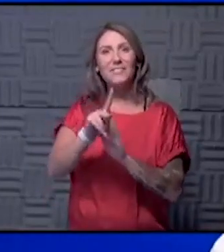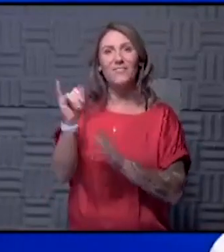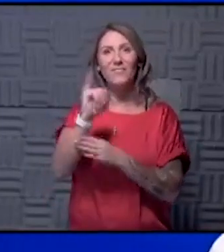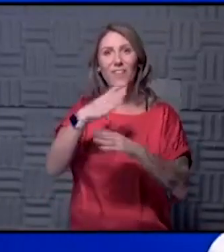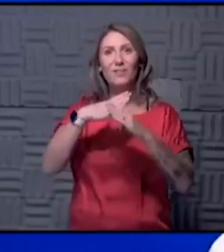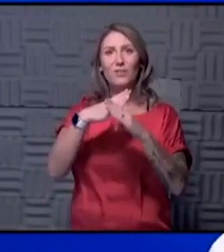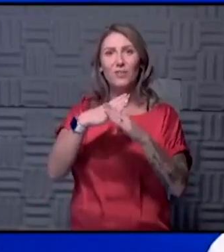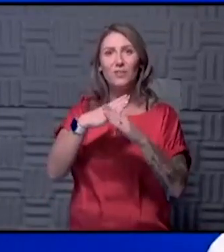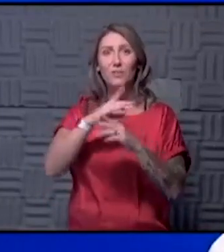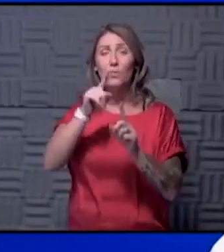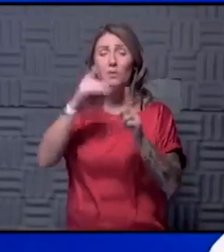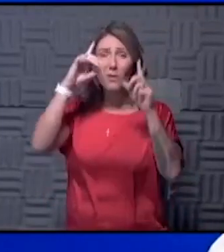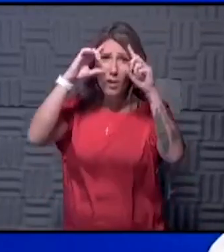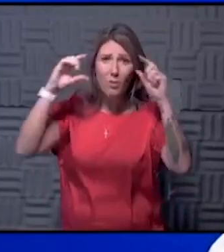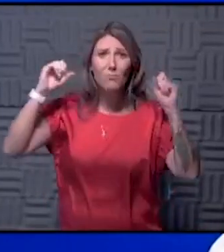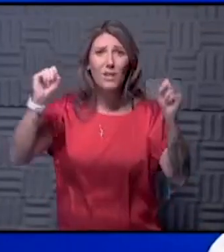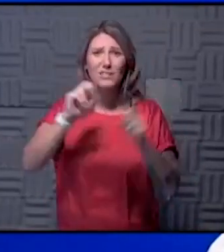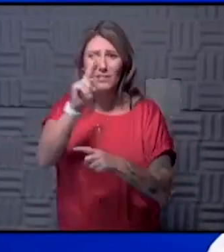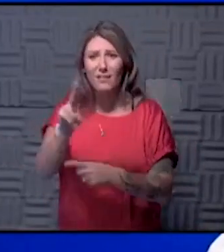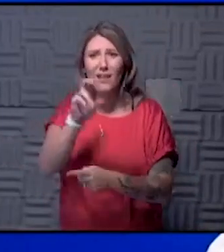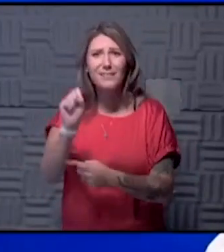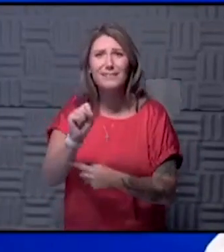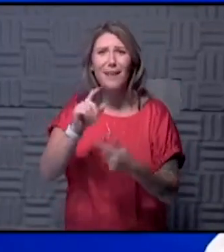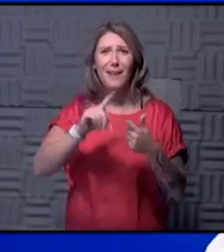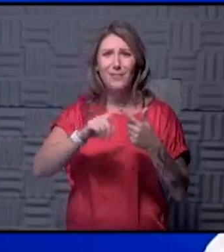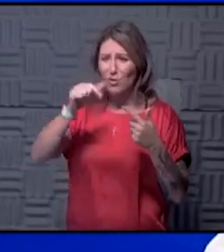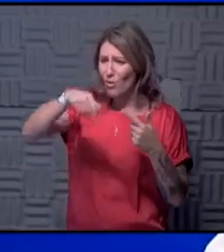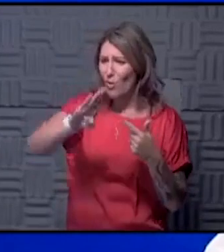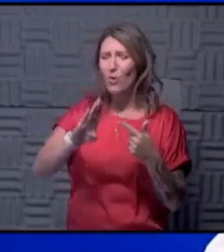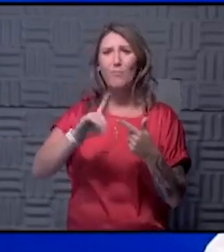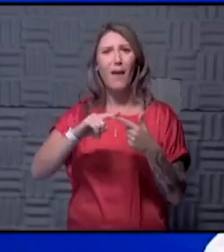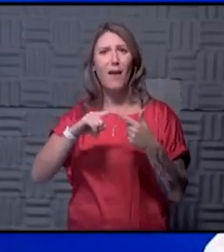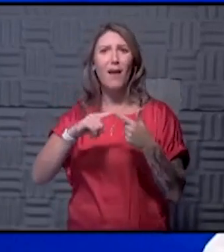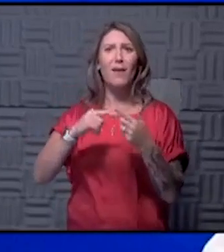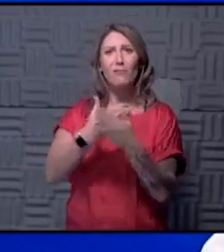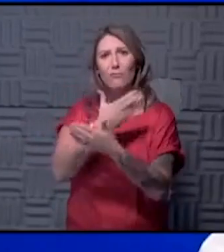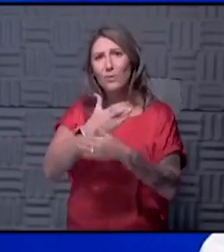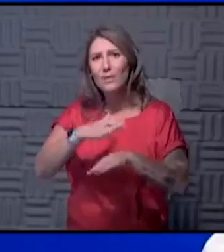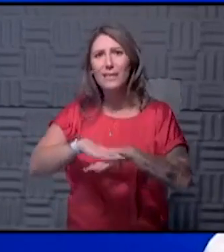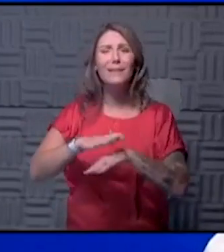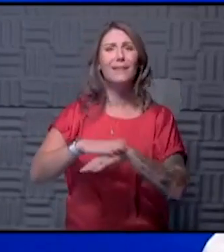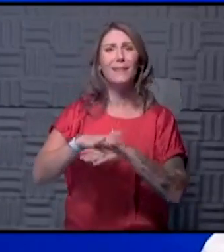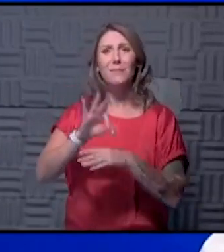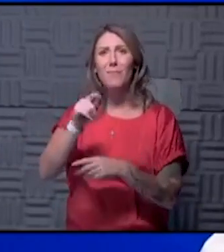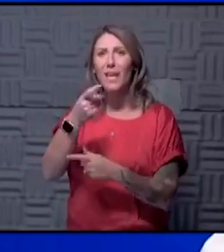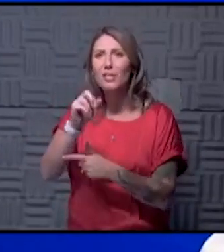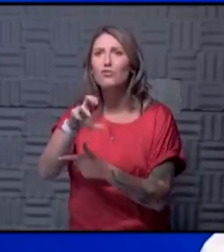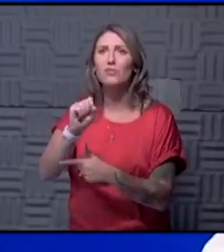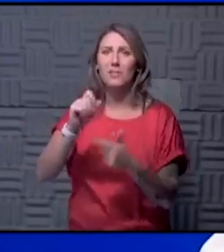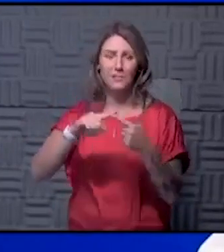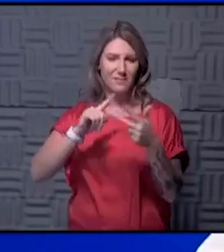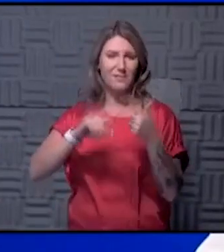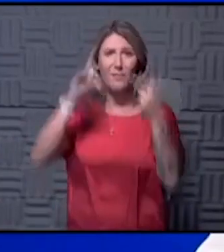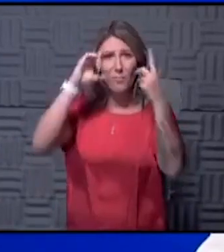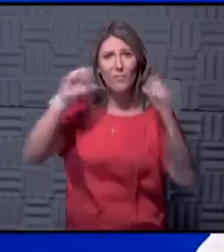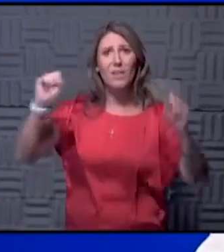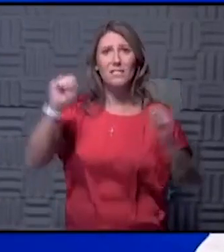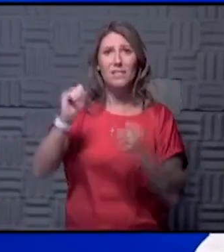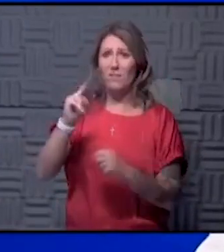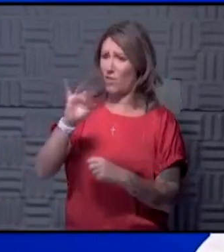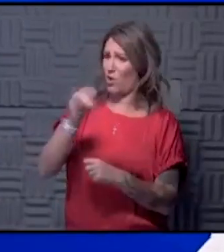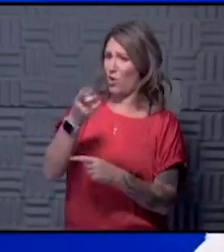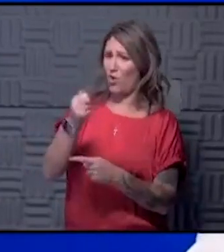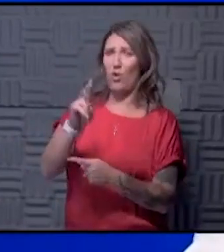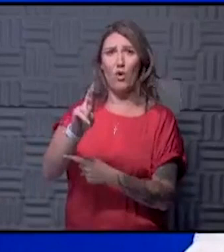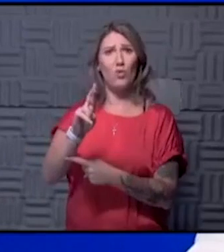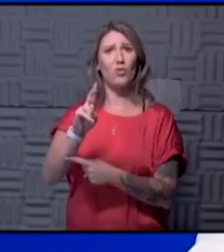the president of the United States, the quarterback of the New England Patriots, a member of the Kansas City Chiefs, the president of Notre Dame. No